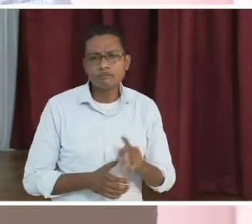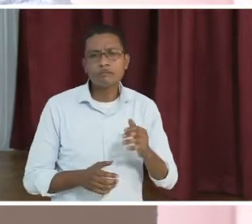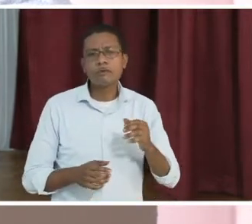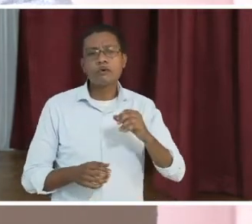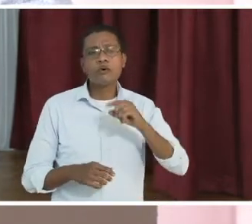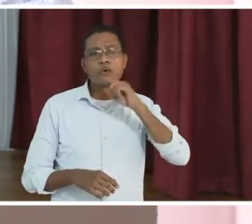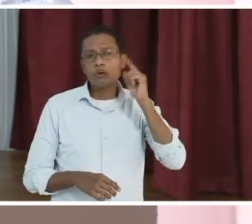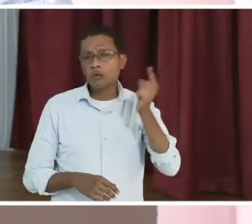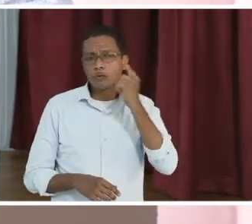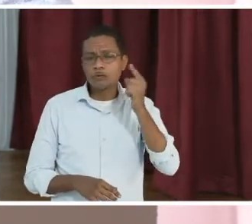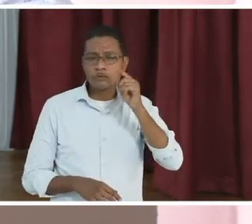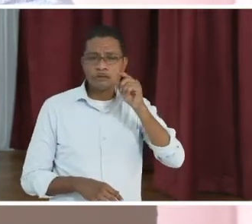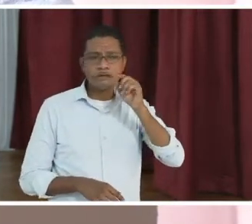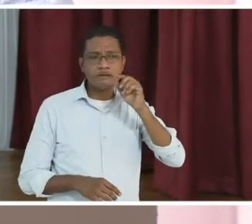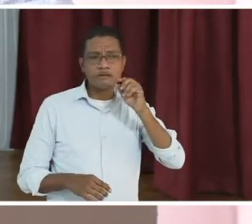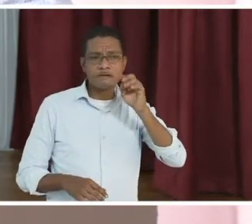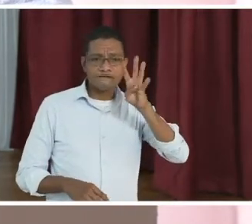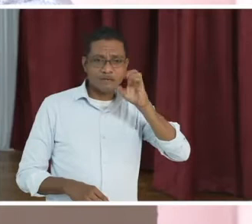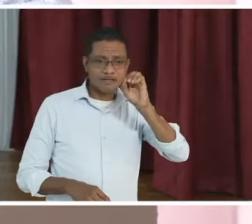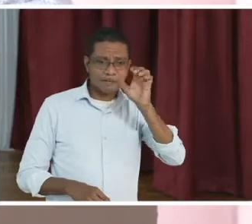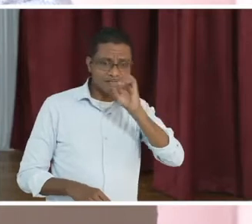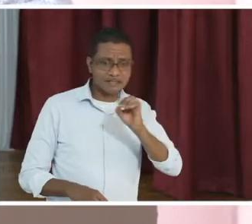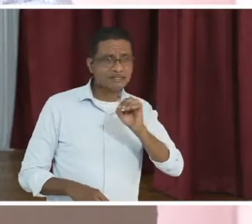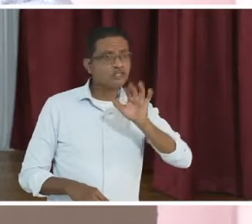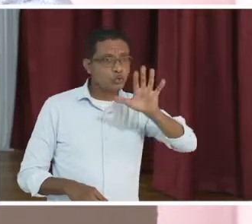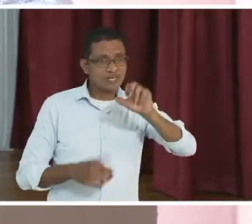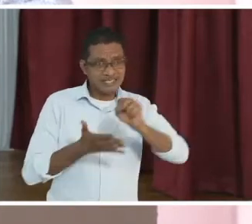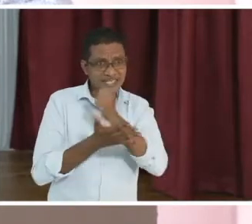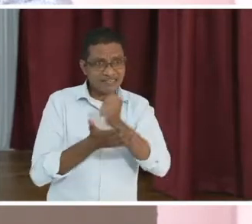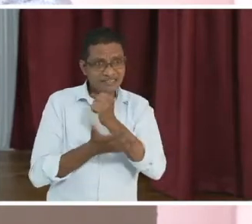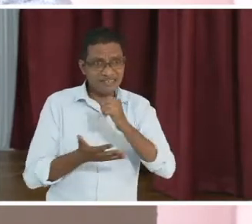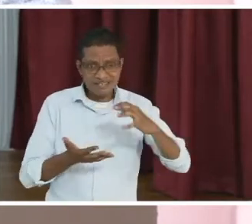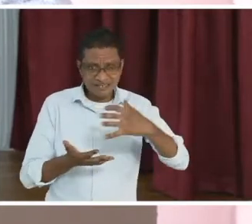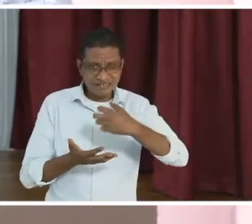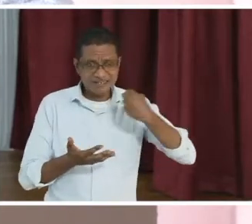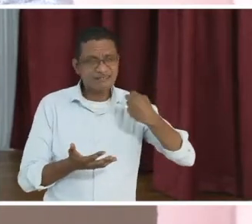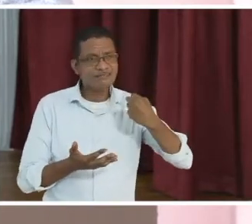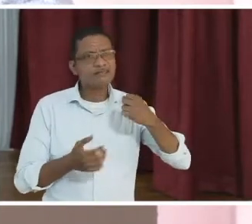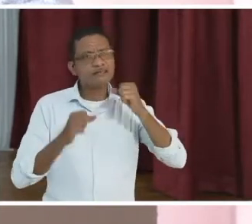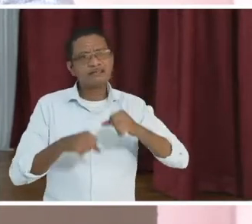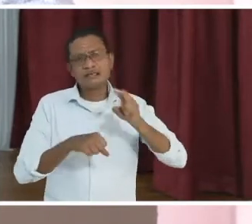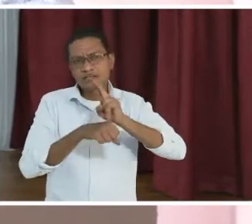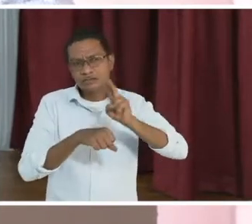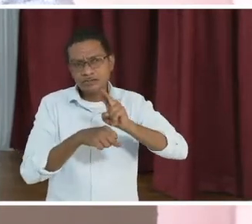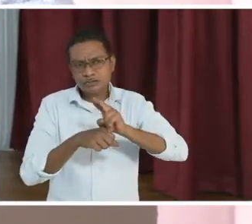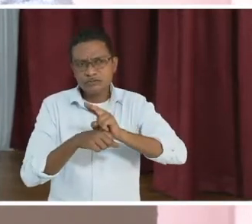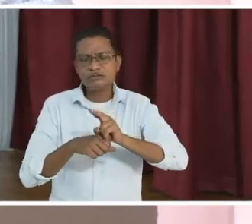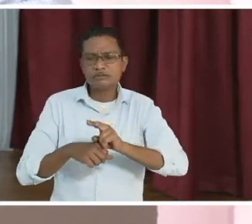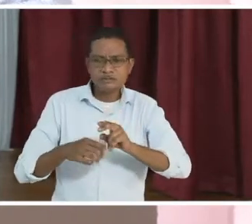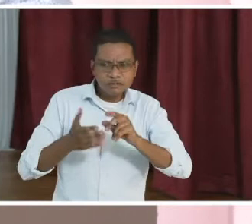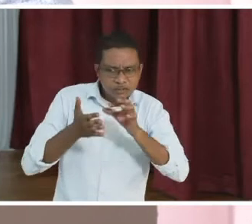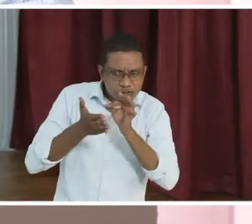40% of your earning or your monthly salary or your monthly income can be used as a DSR to calculate how much you